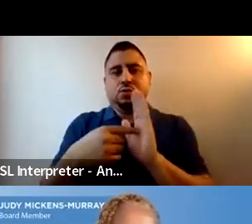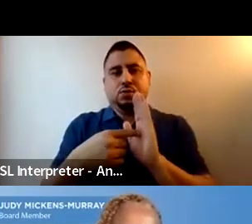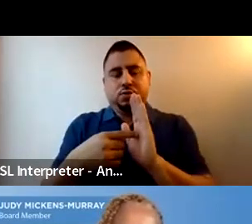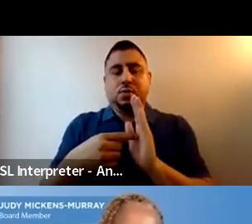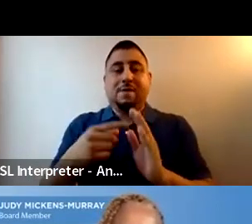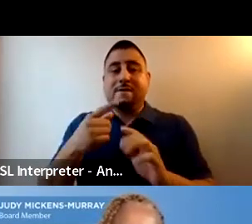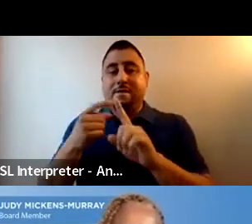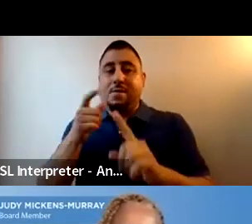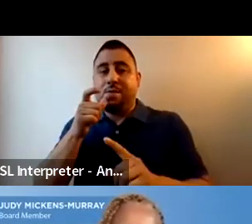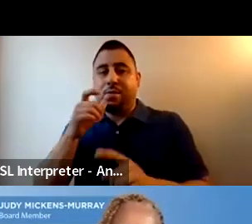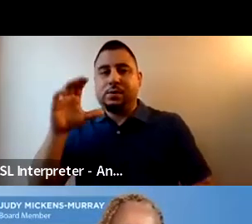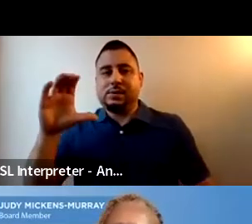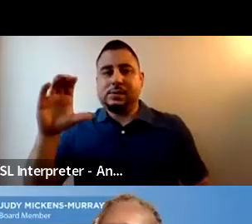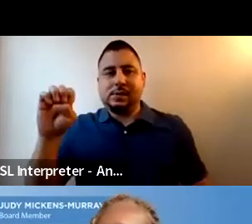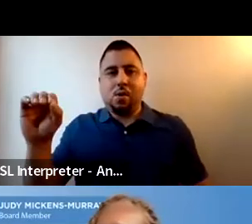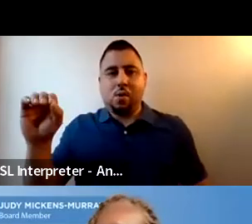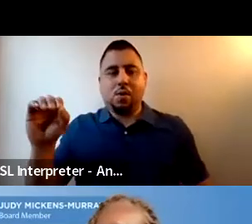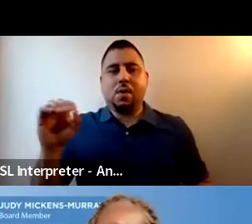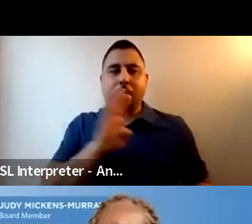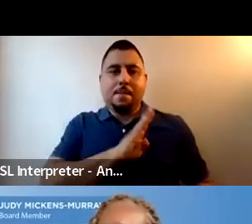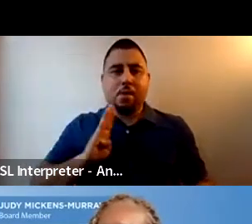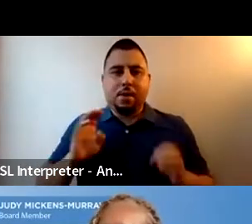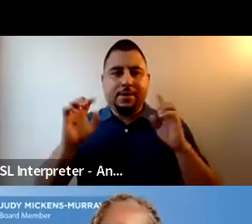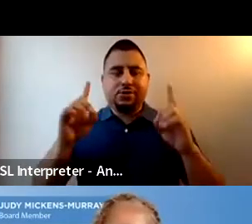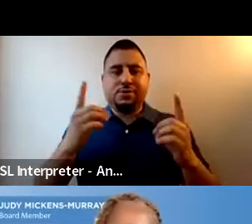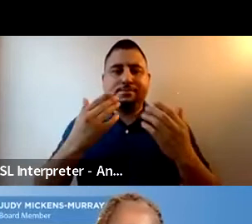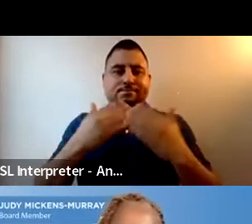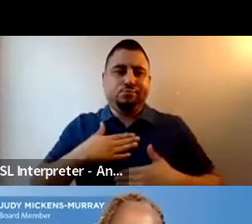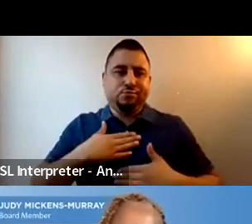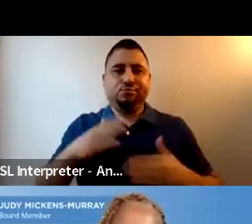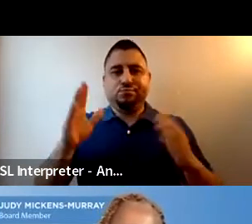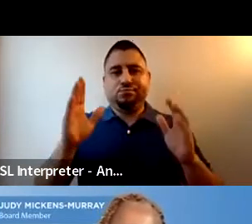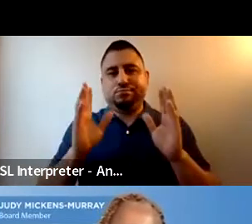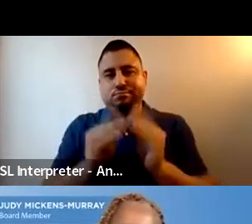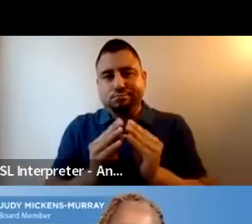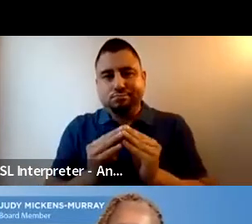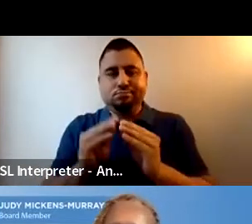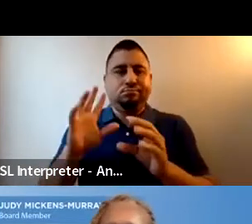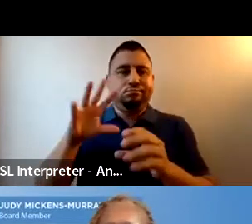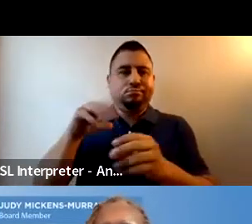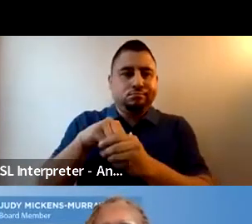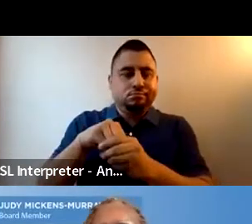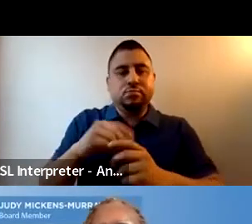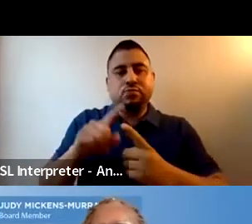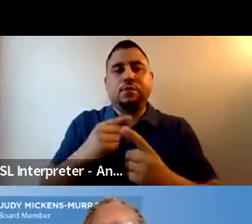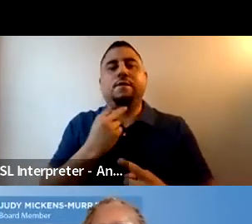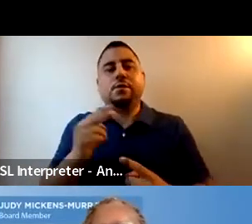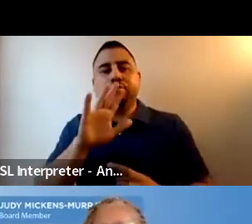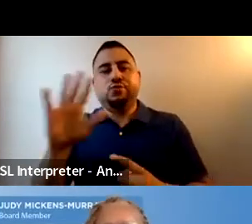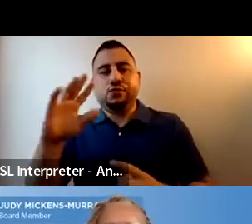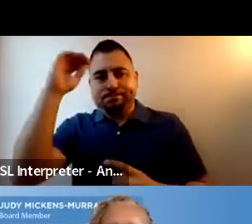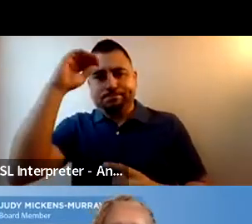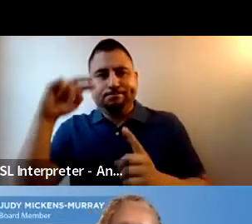CEO. The Board of Education appreciates your participation in this public hearing to voice your opinions on the